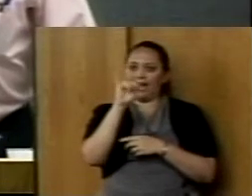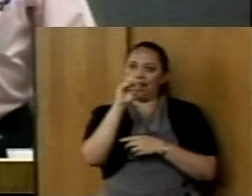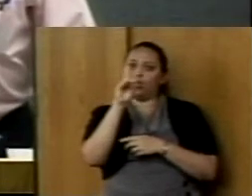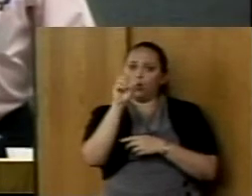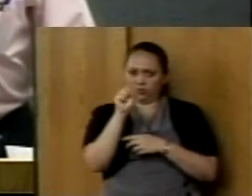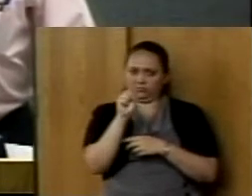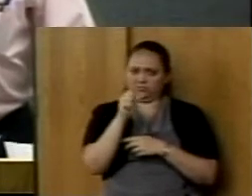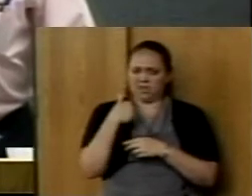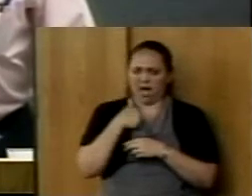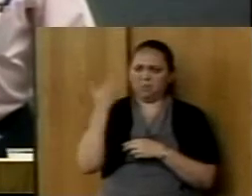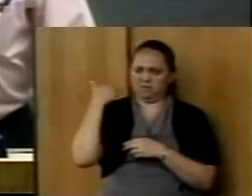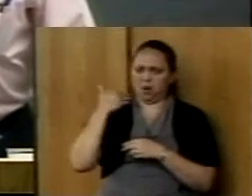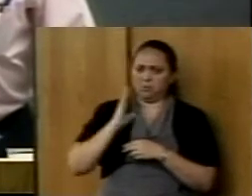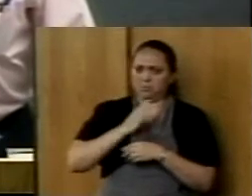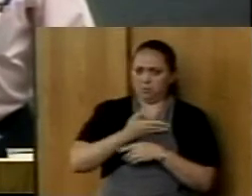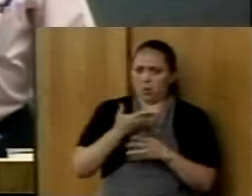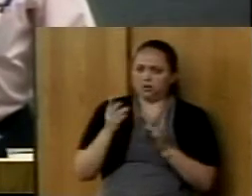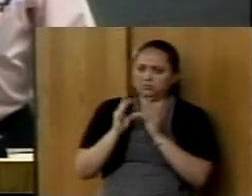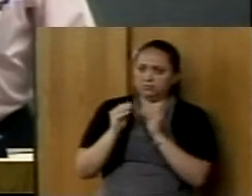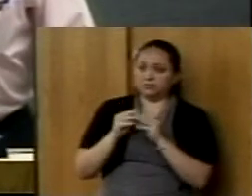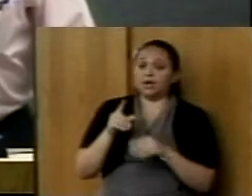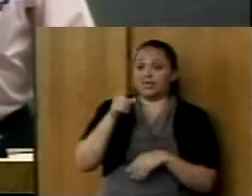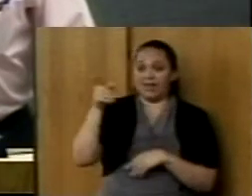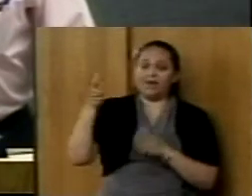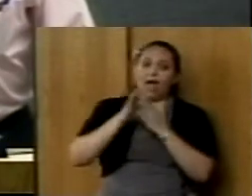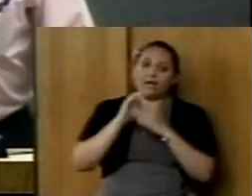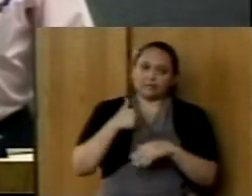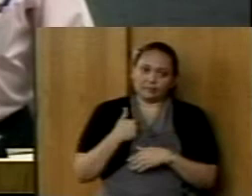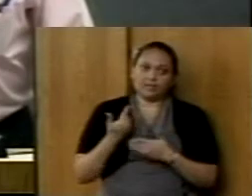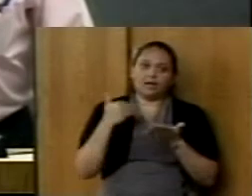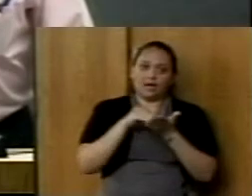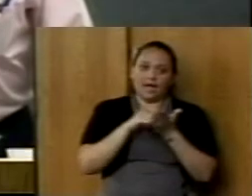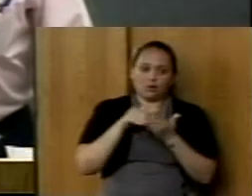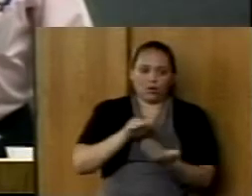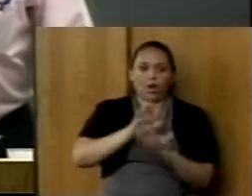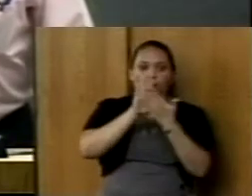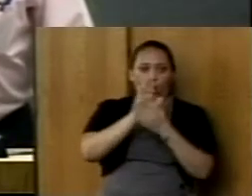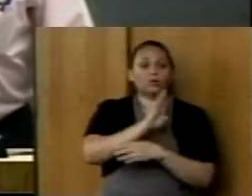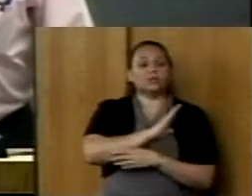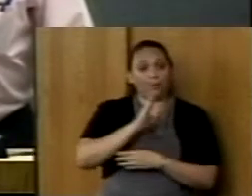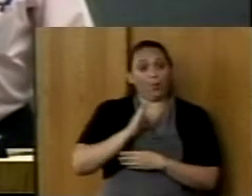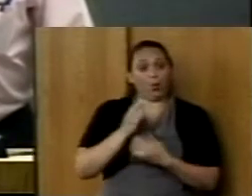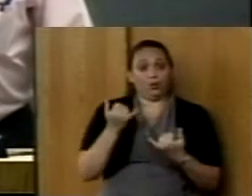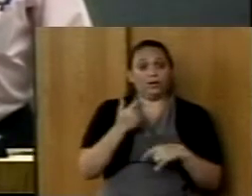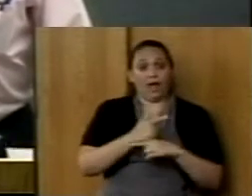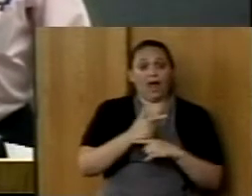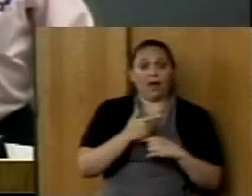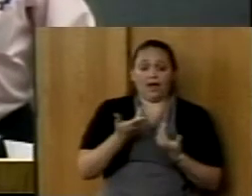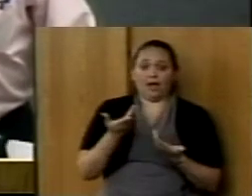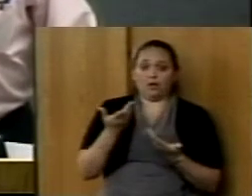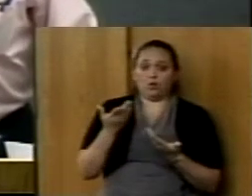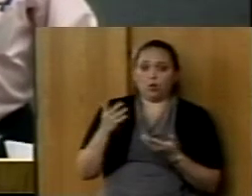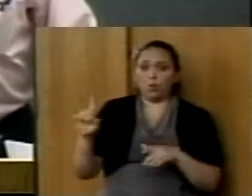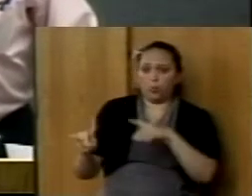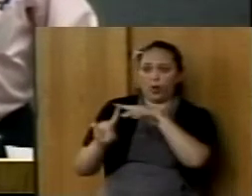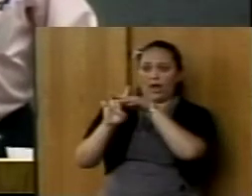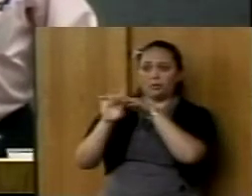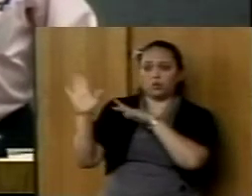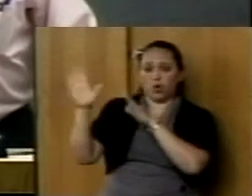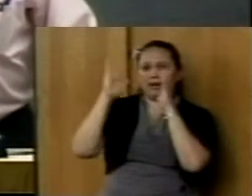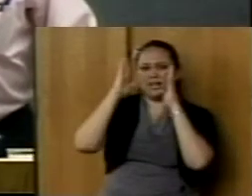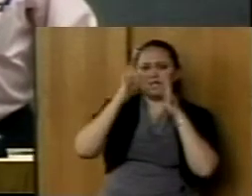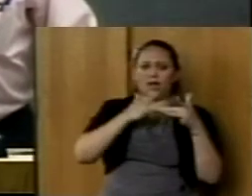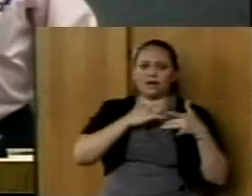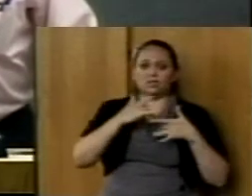ago. They have asked me to approach the board today and bring to your attention a